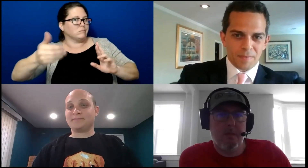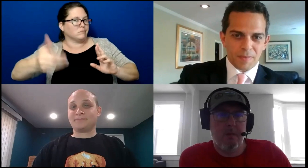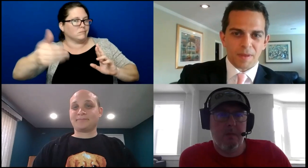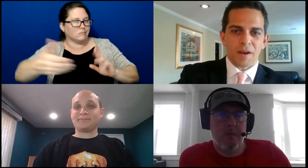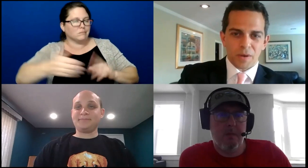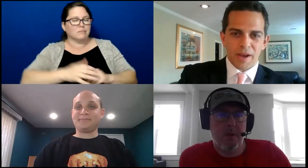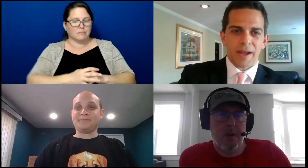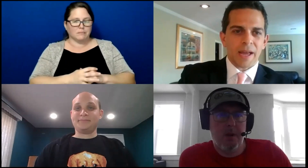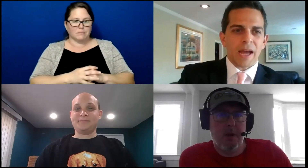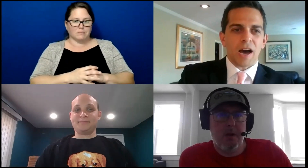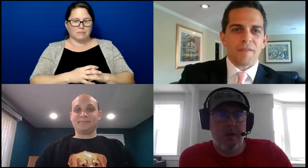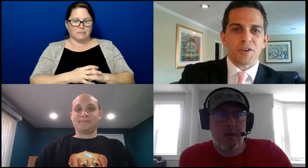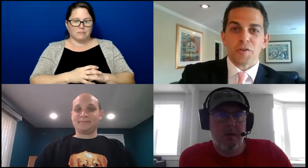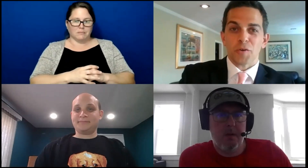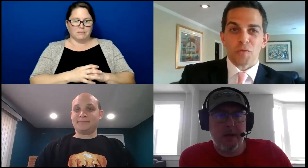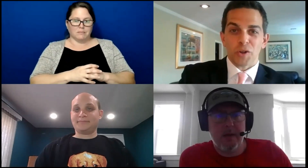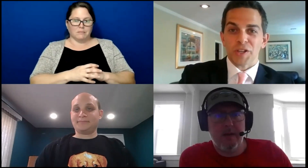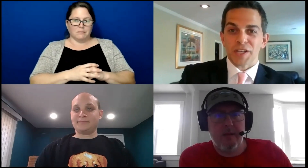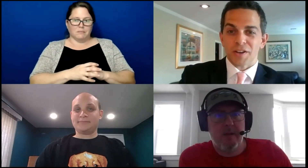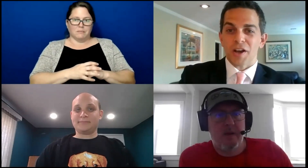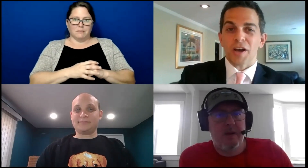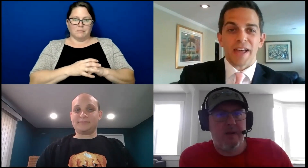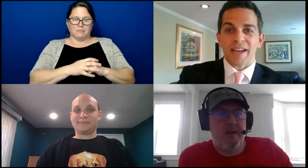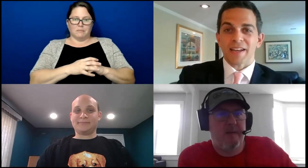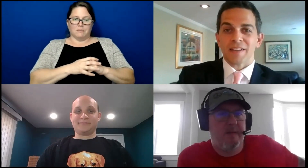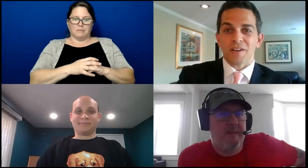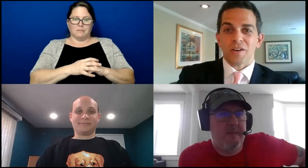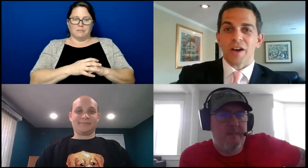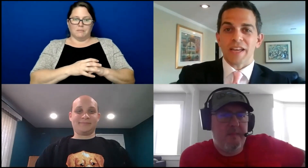one. Okay. Another really